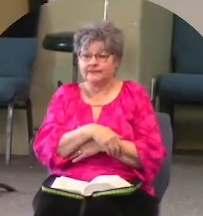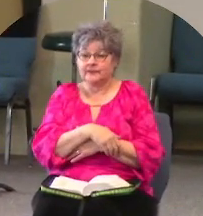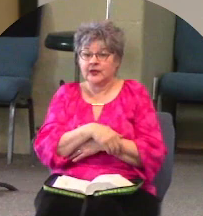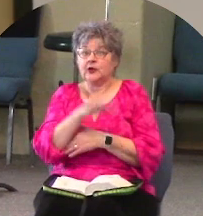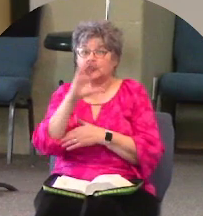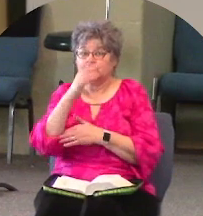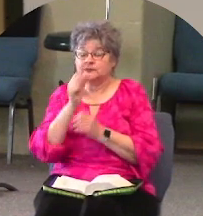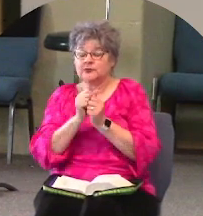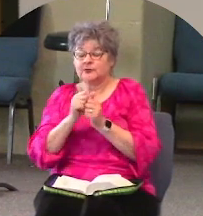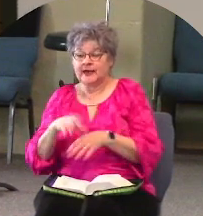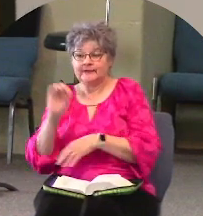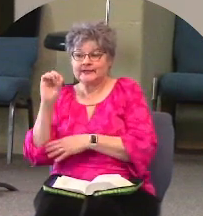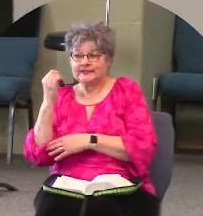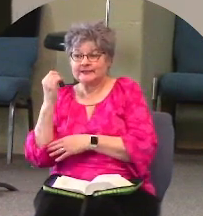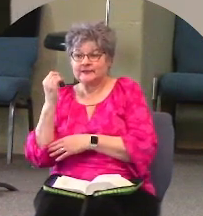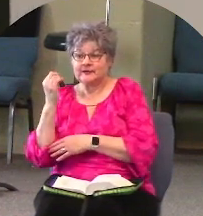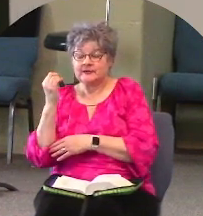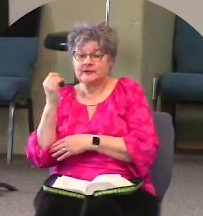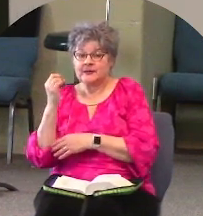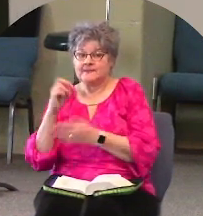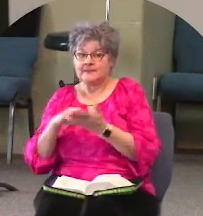Christmas without Easter means nothing.